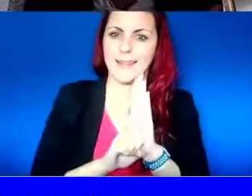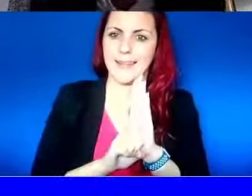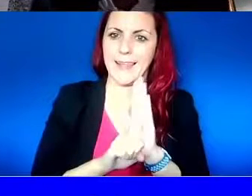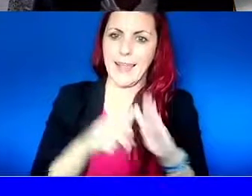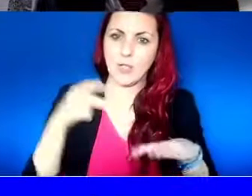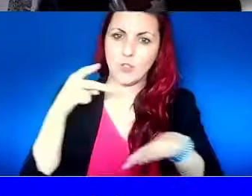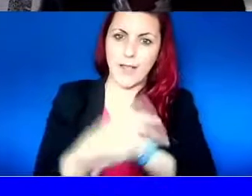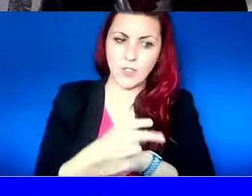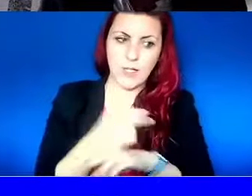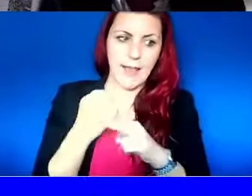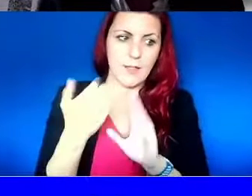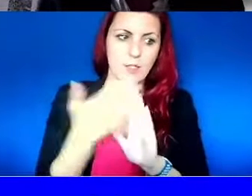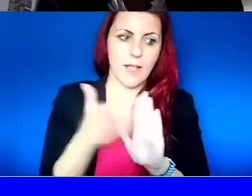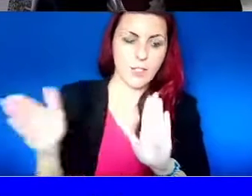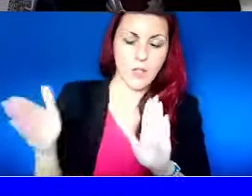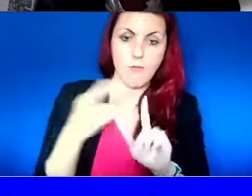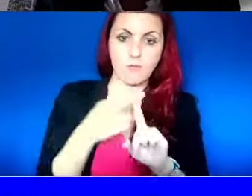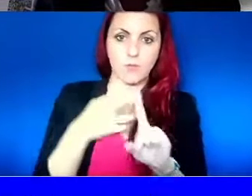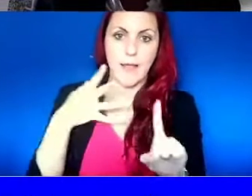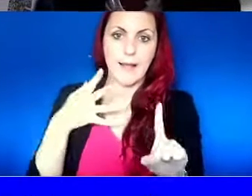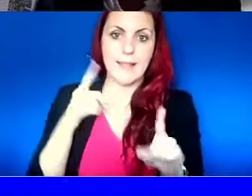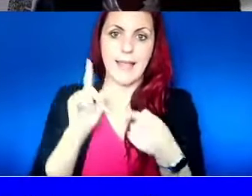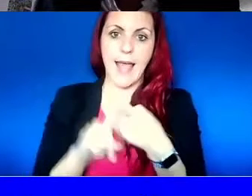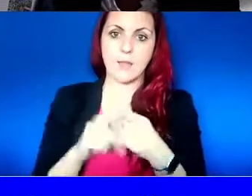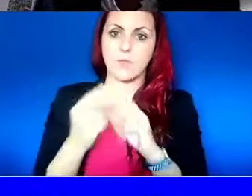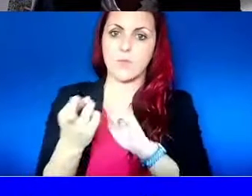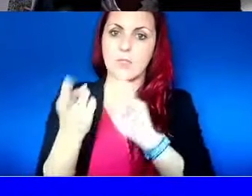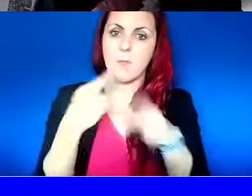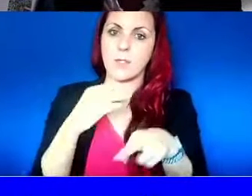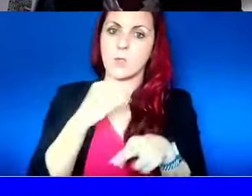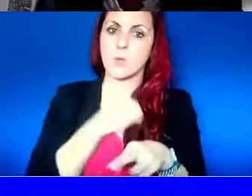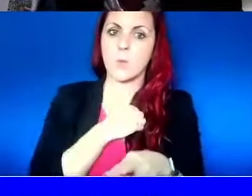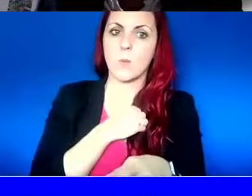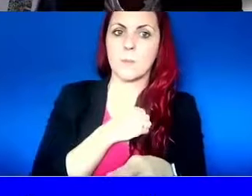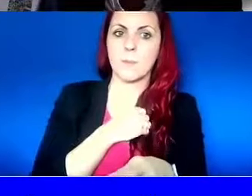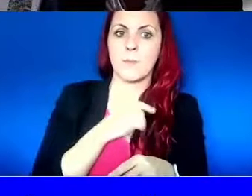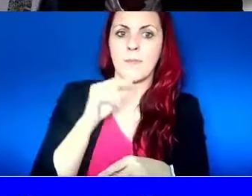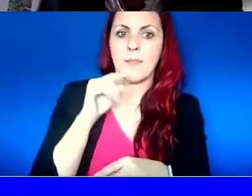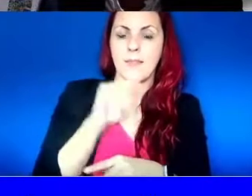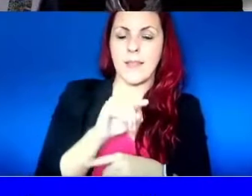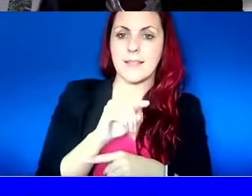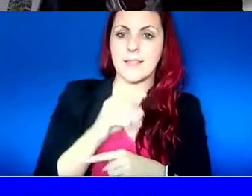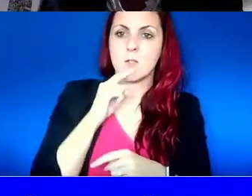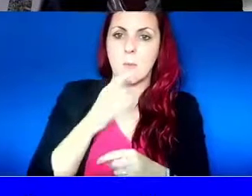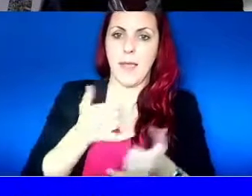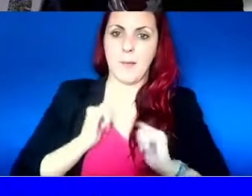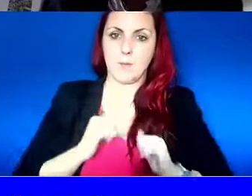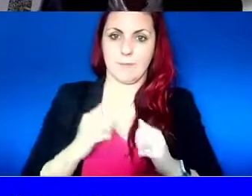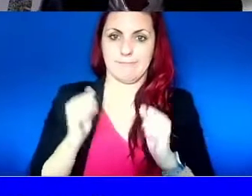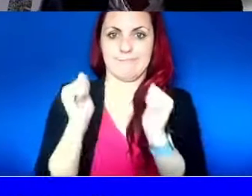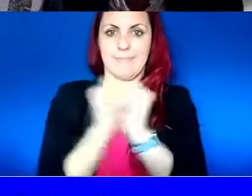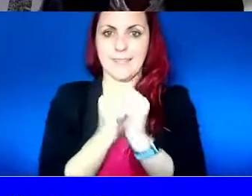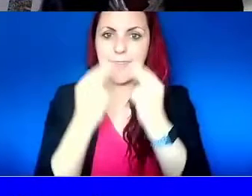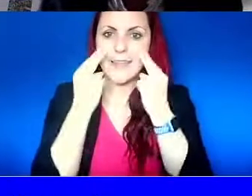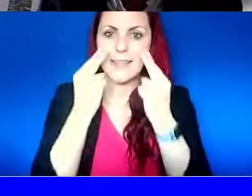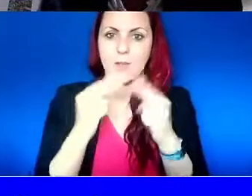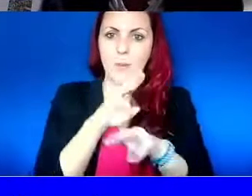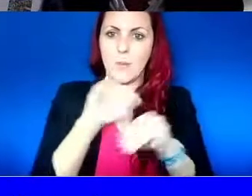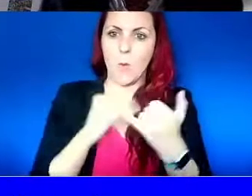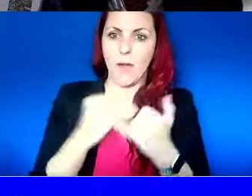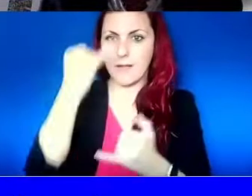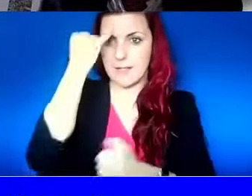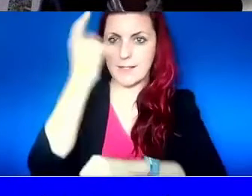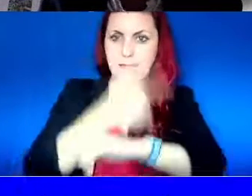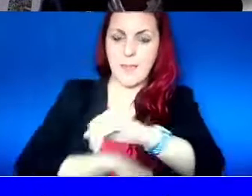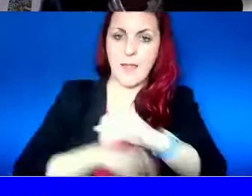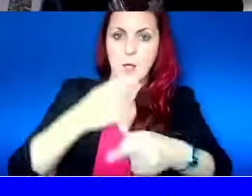direction of recognizing and responding to the unique needs of witnesses with intellectual disabilities can be traced back to the